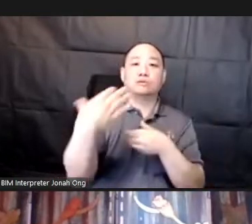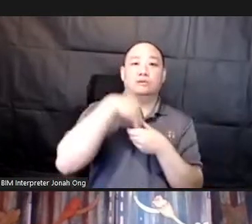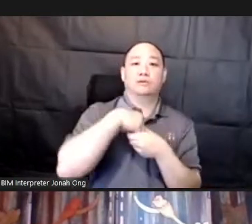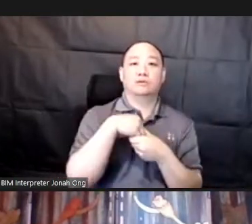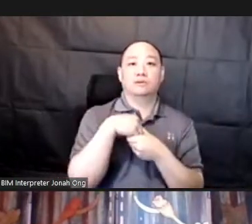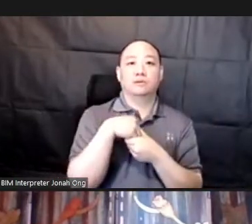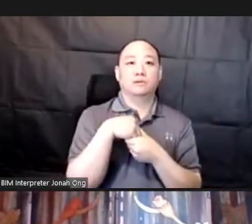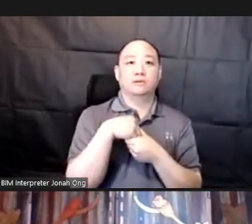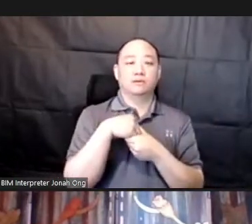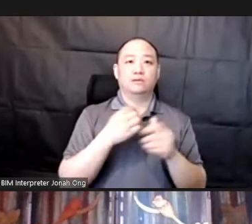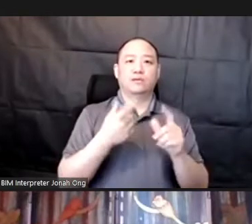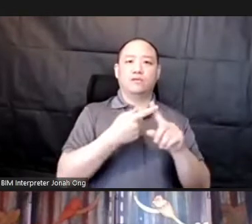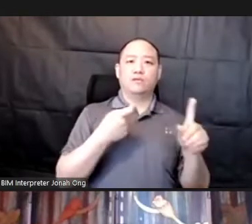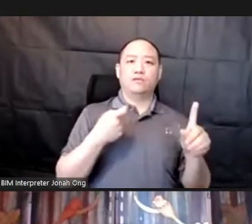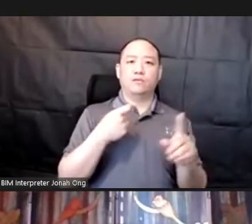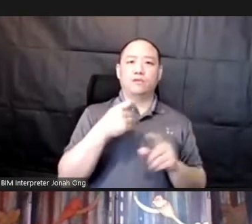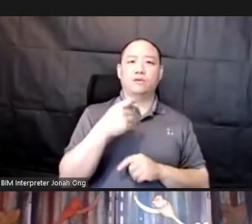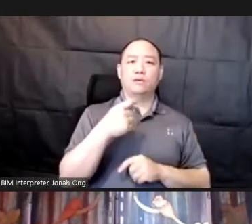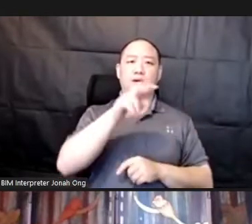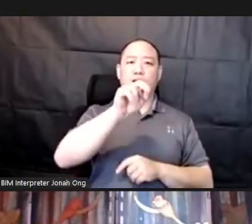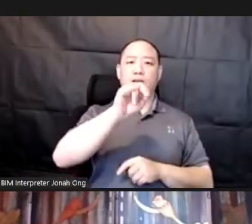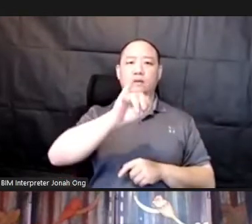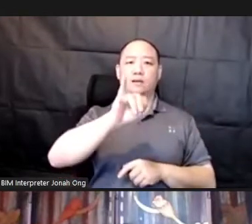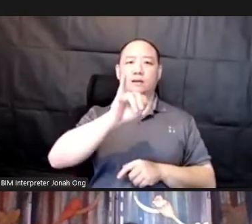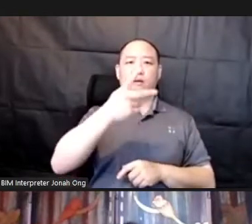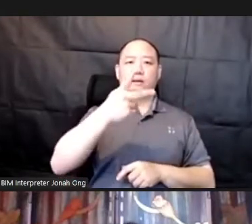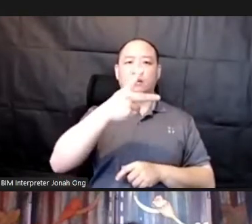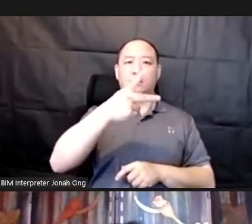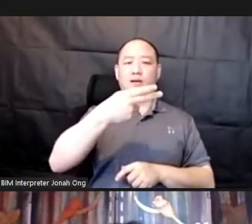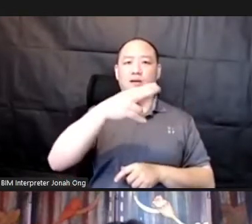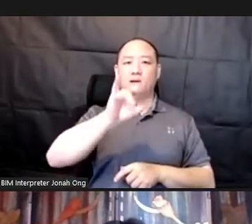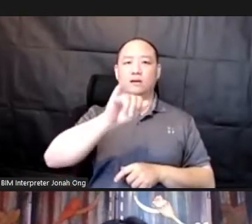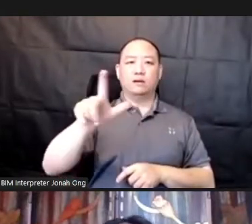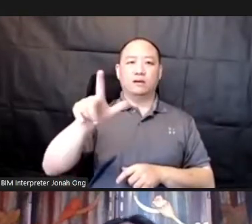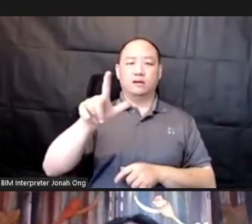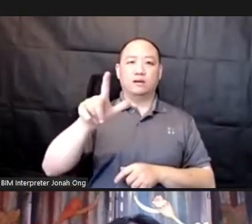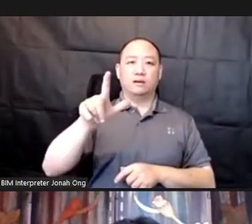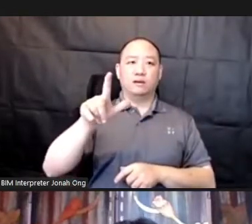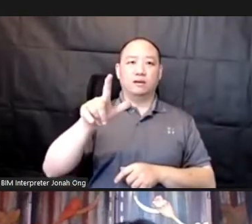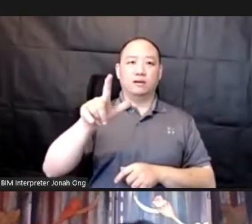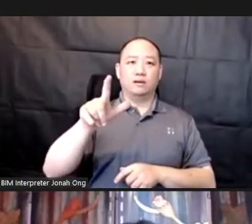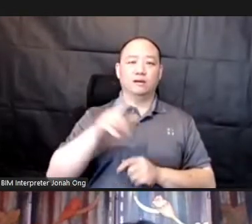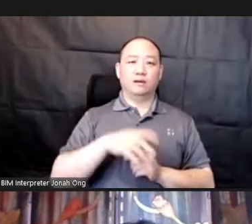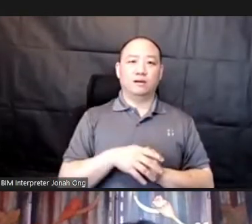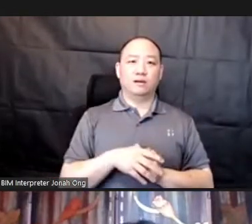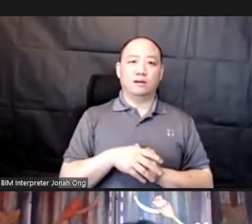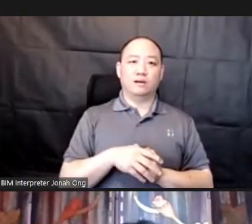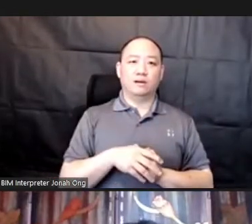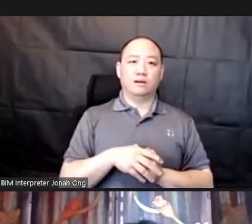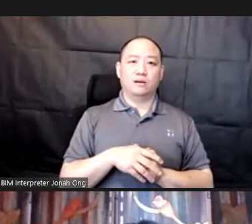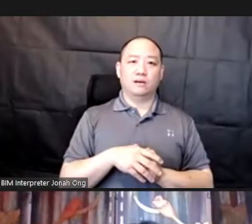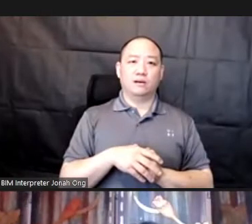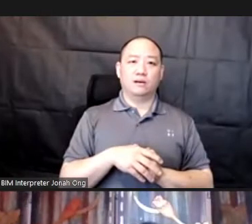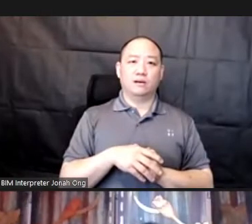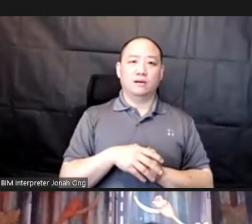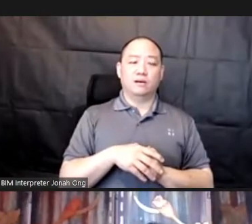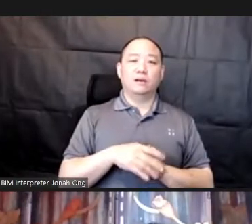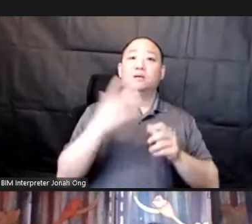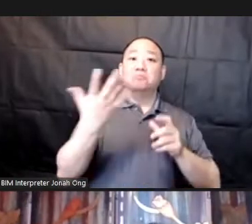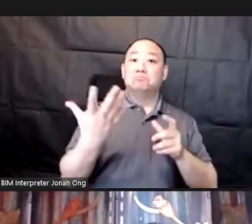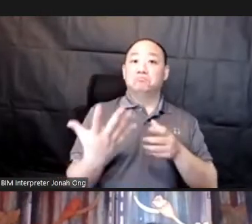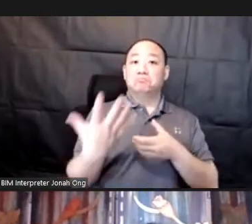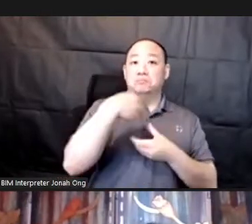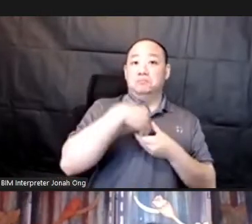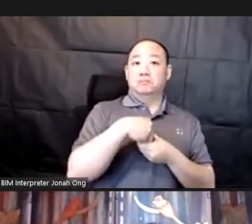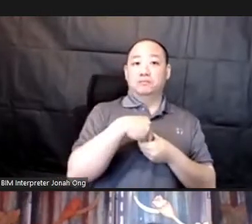Question from Nikhil: would the Hudud Law initiative that PASS kept pushing be considered as exclusionary narrative as well?